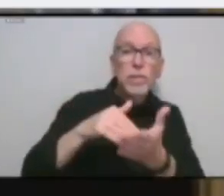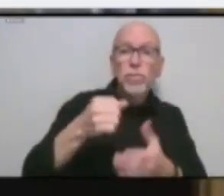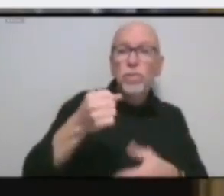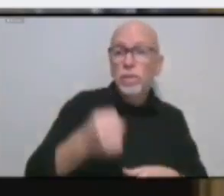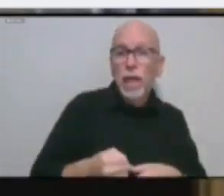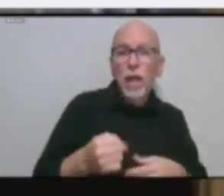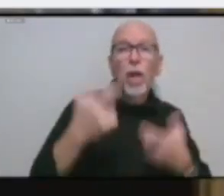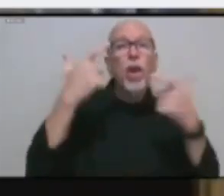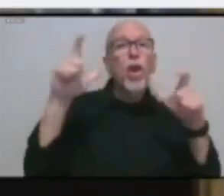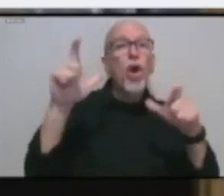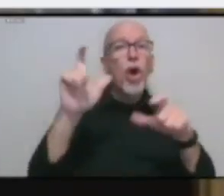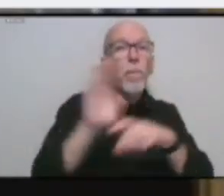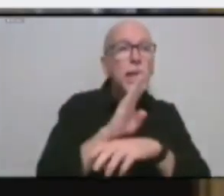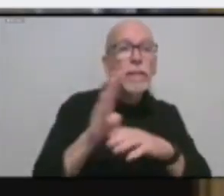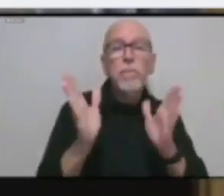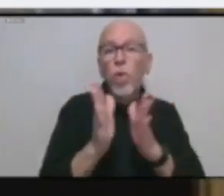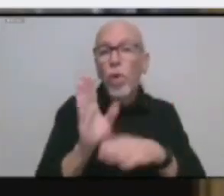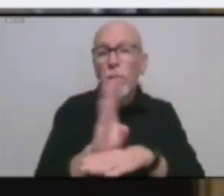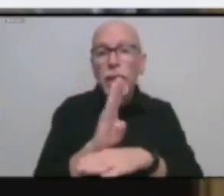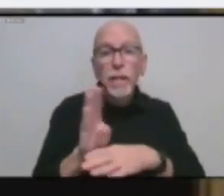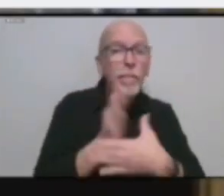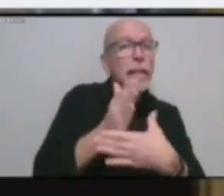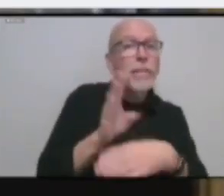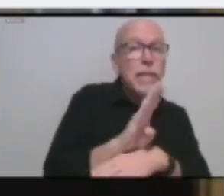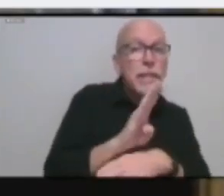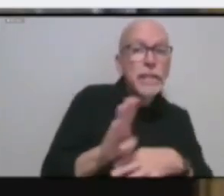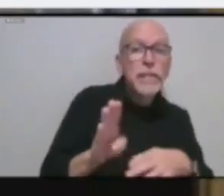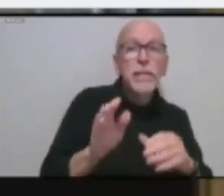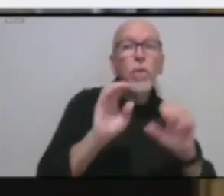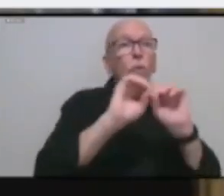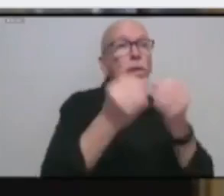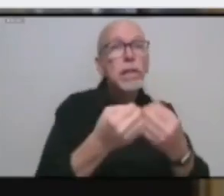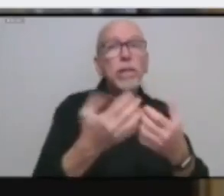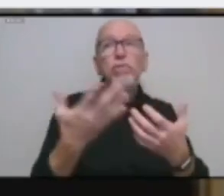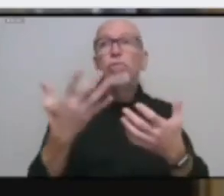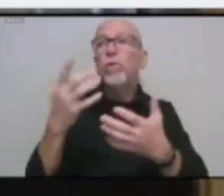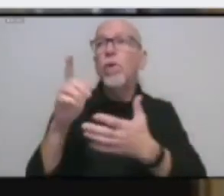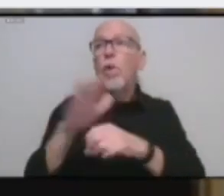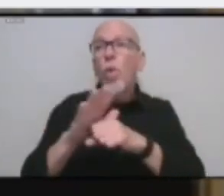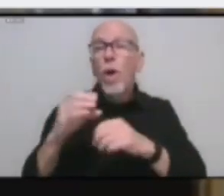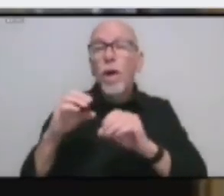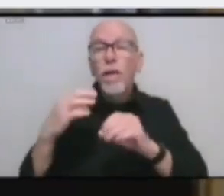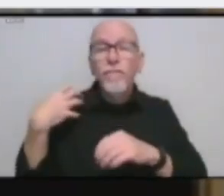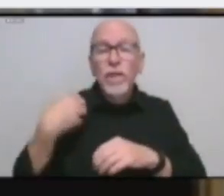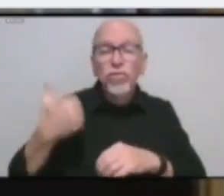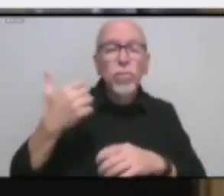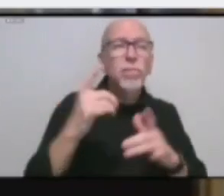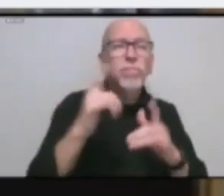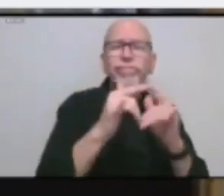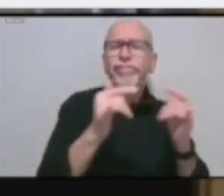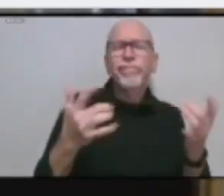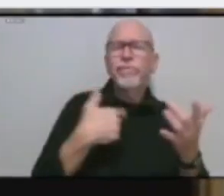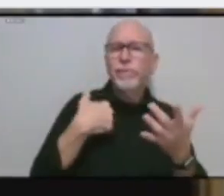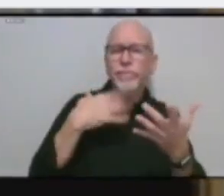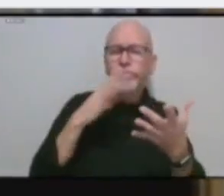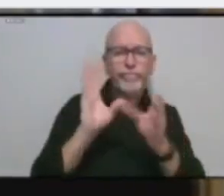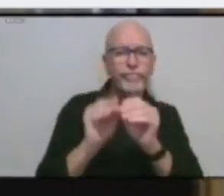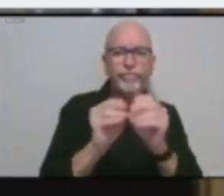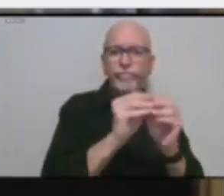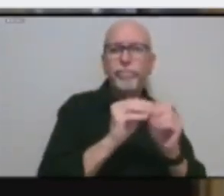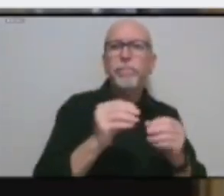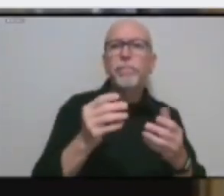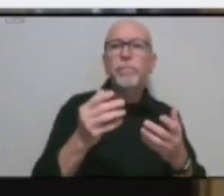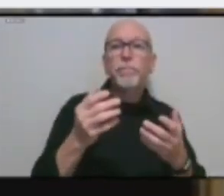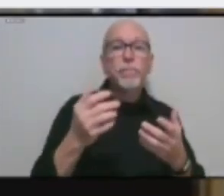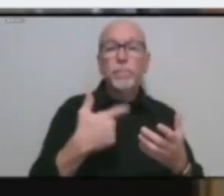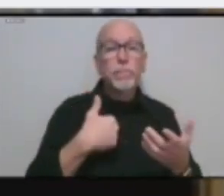and large, with organizations, with local officials. And so, I would have